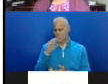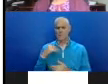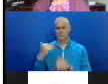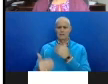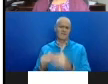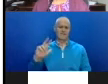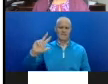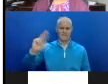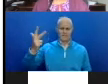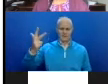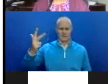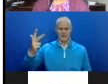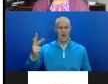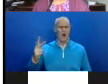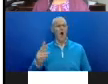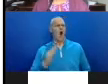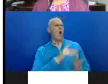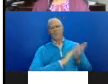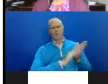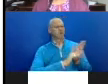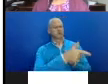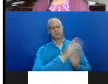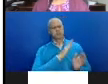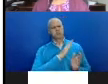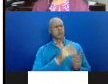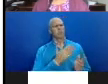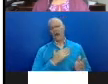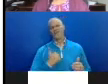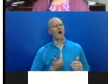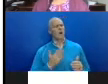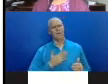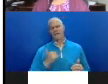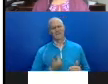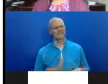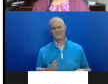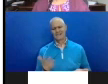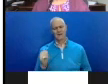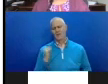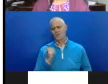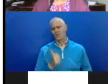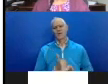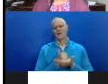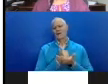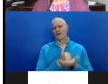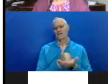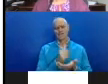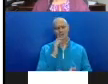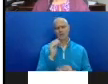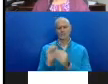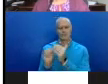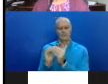like excusing her partner's behavior by blaming herself. That's not going to be helpful in terms of actually repairing the harm that was